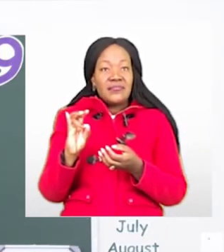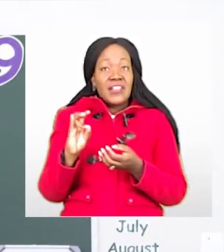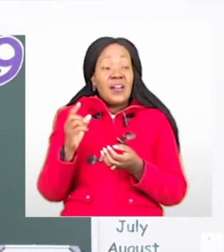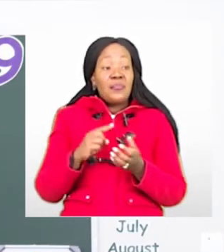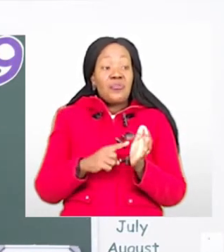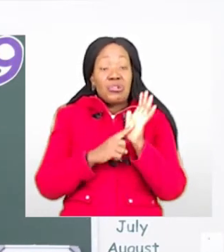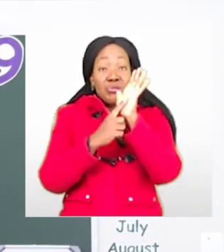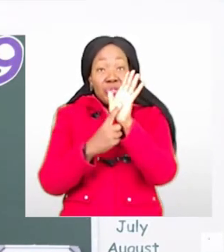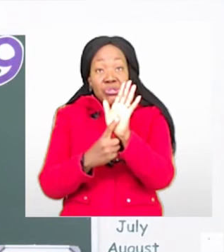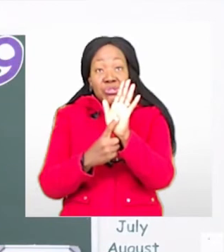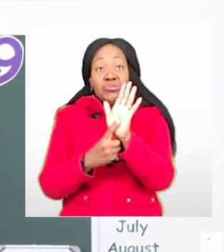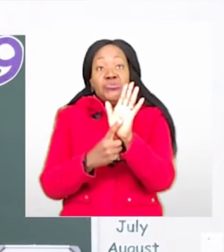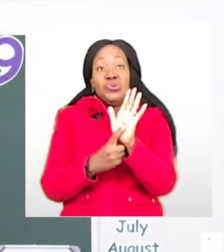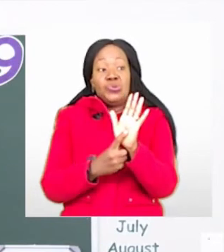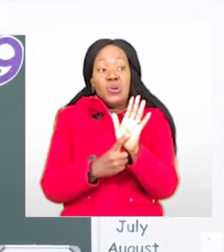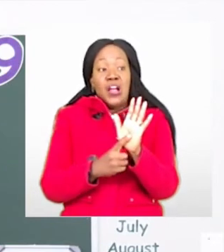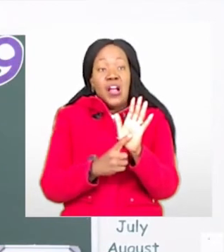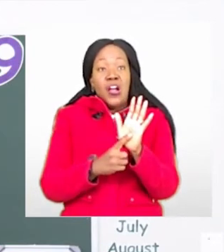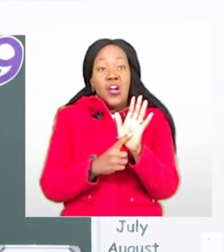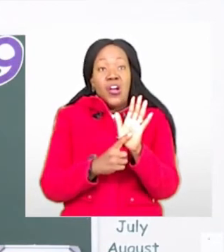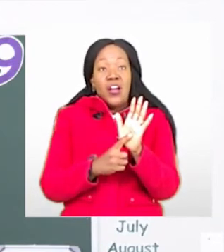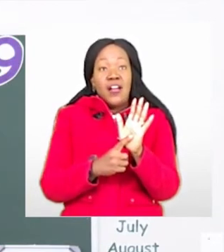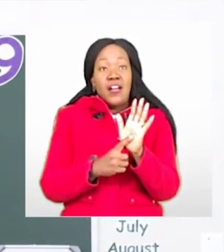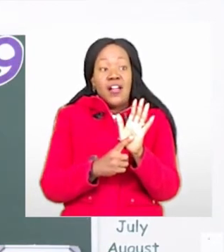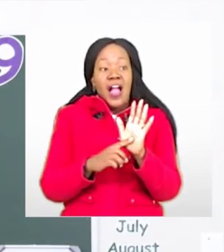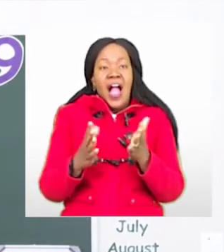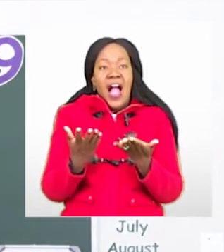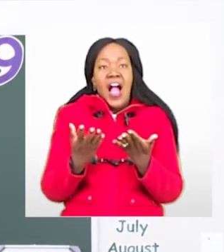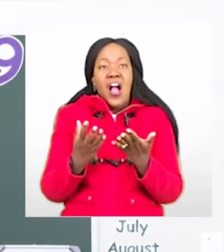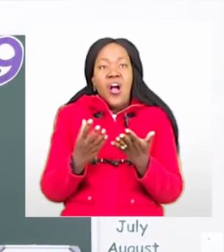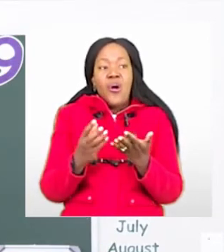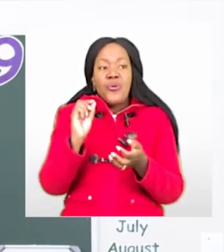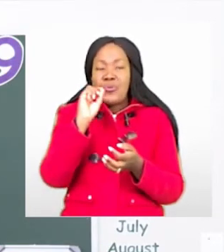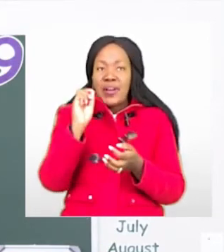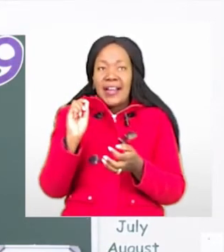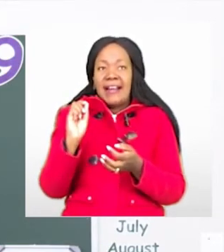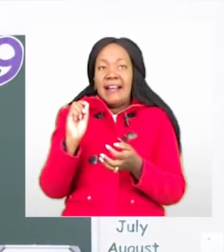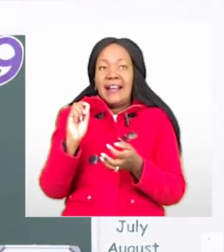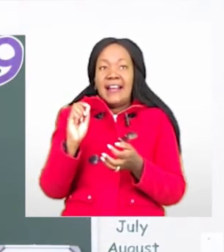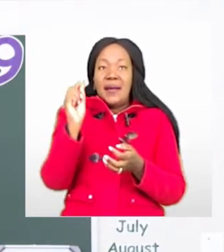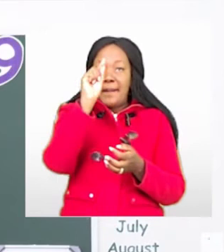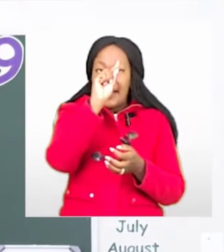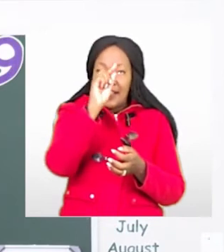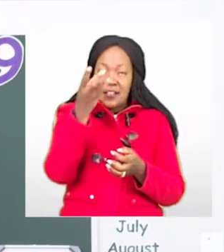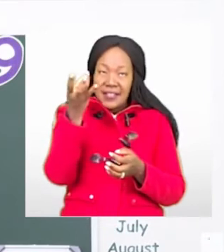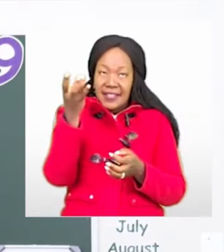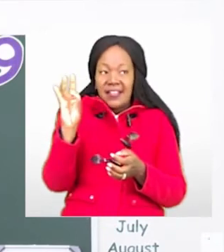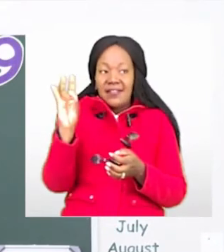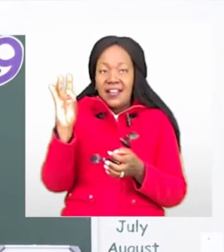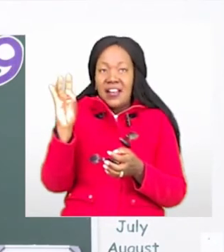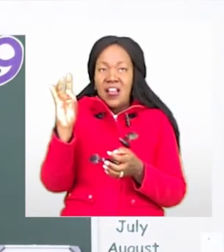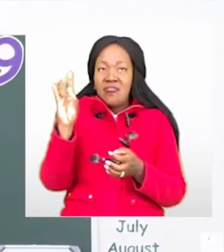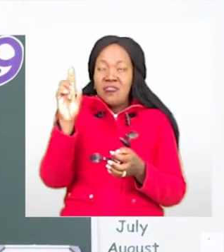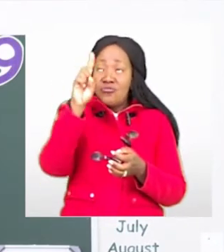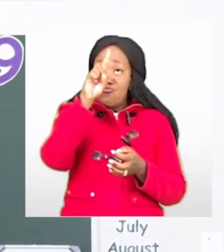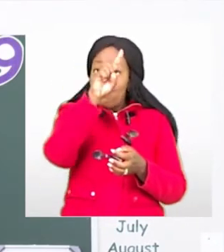this chart on the board here. How do we form number 7? We go across the